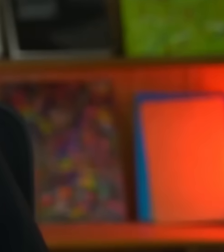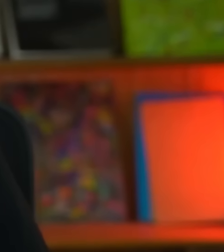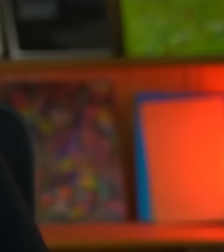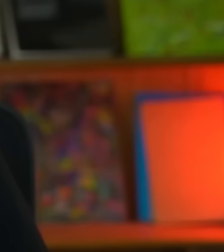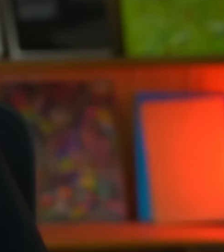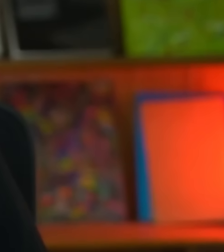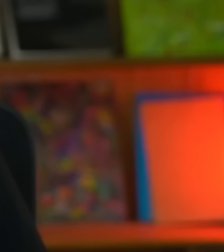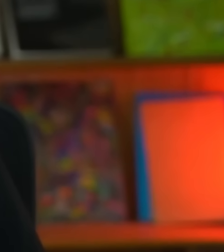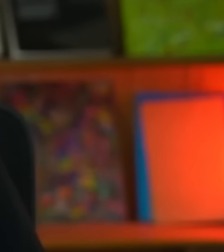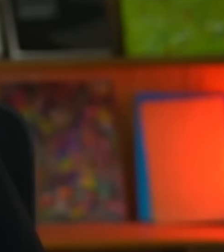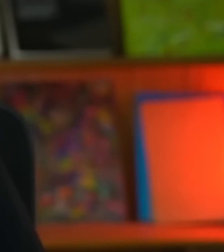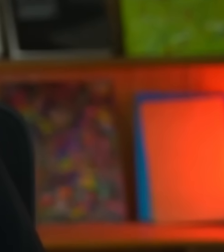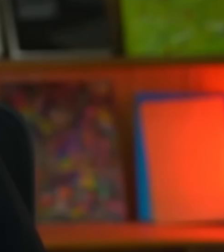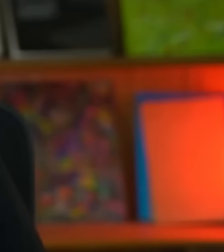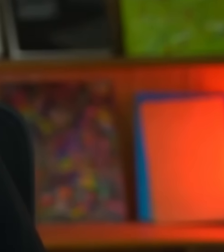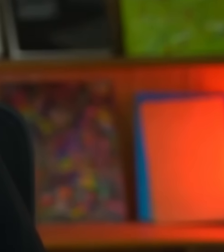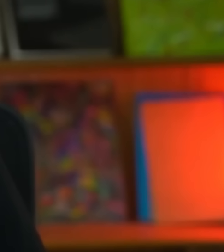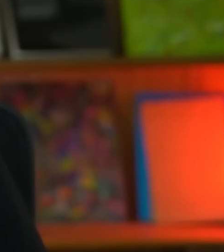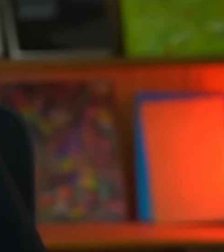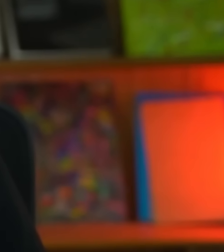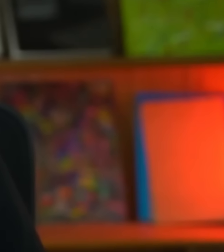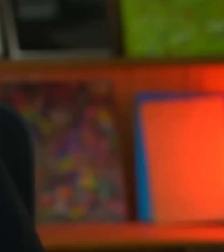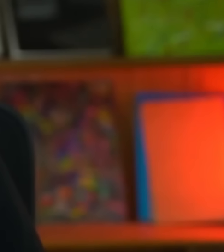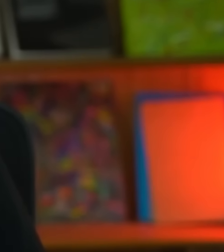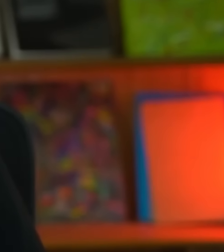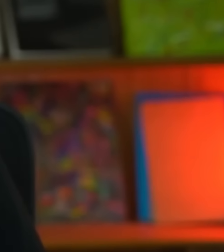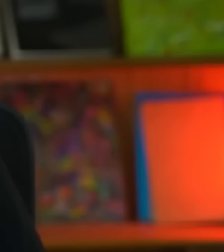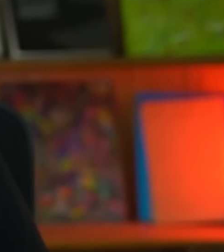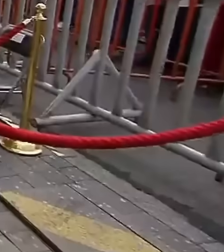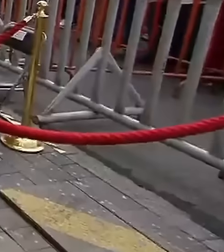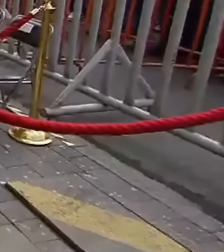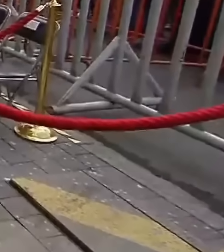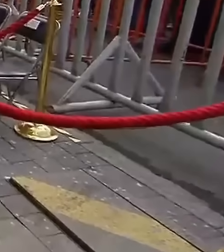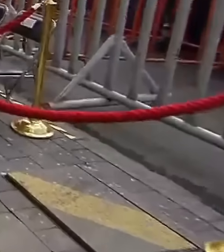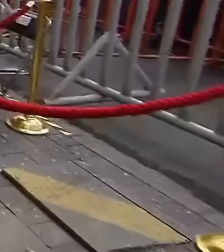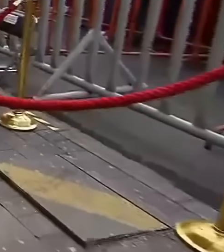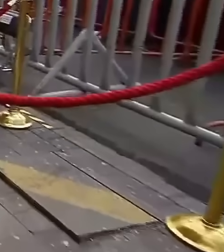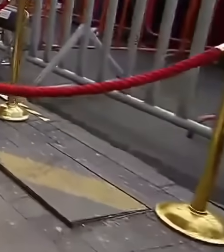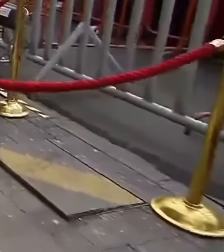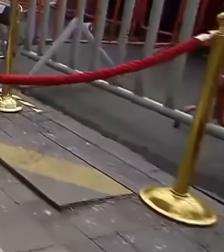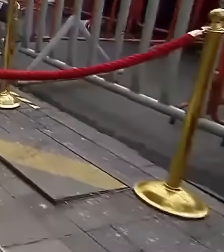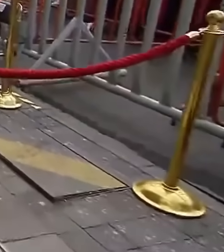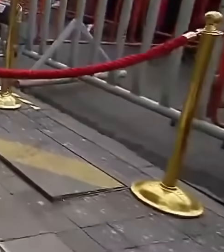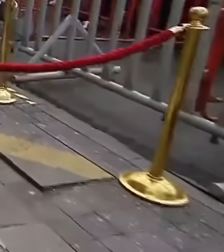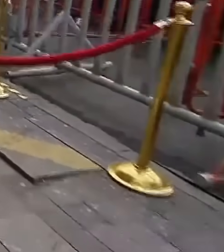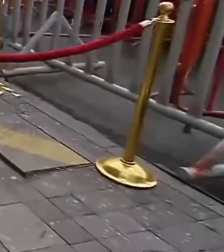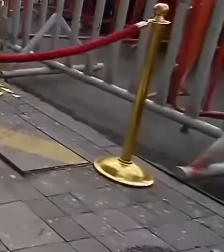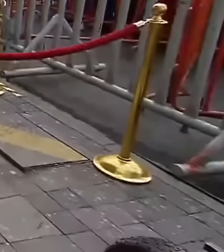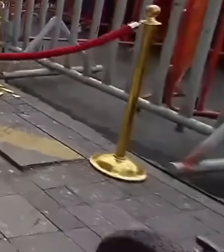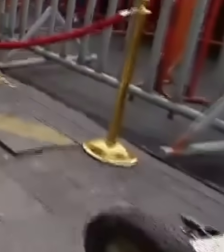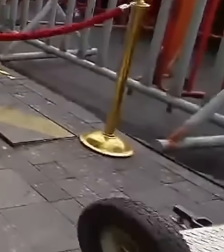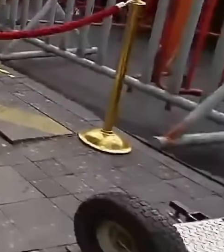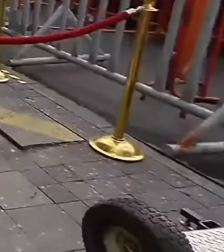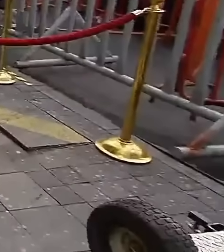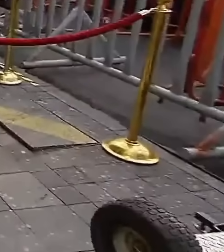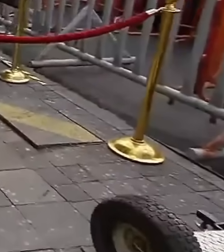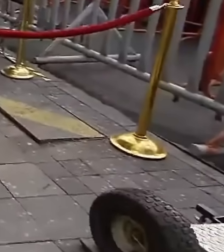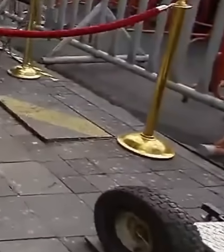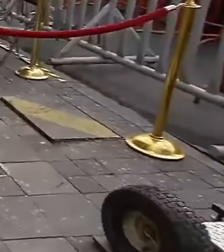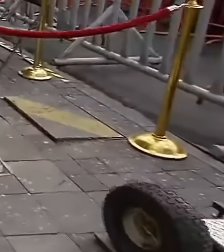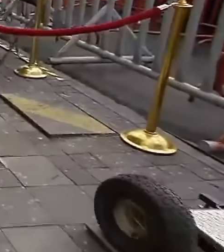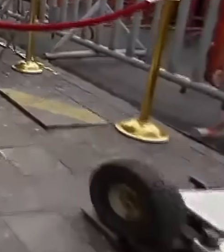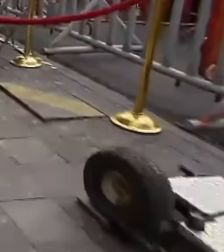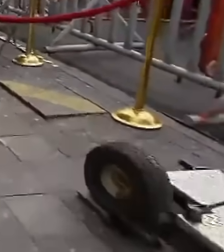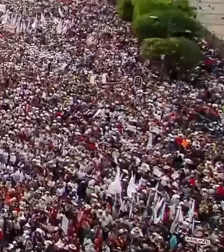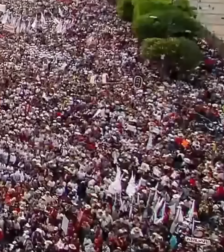AMLO made those very forceful remarks on March 18th at a rally that he held in the center of Mexico City, which